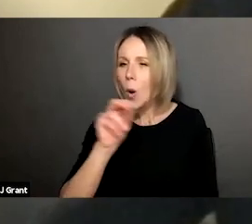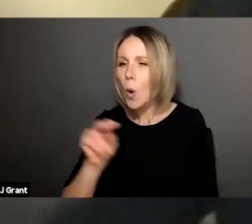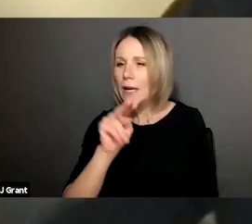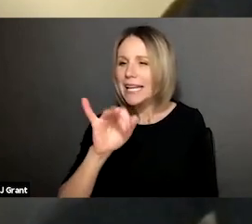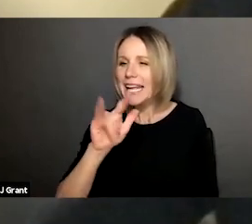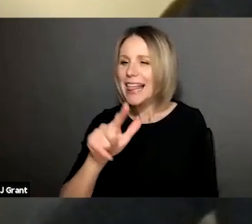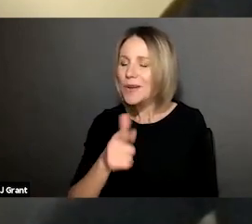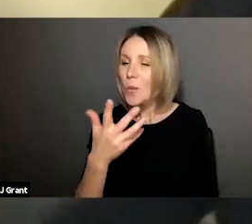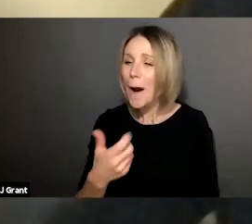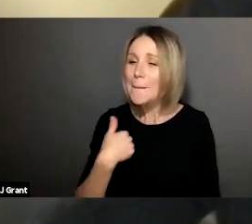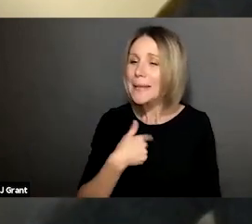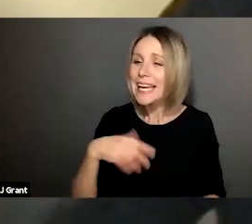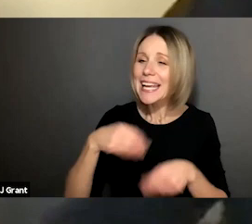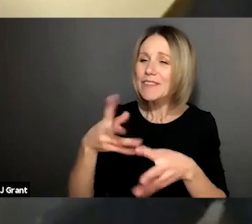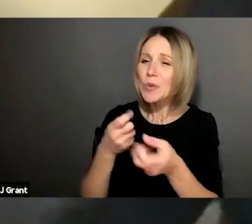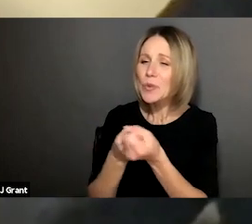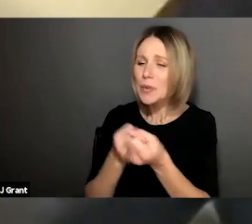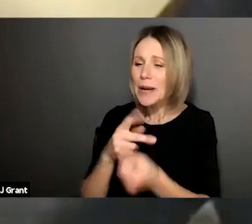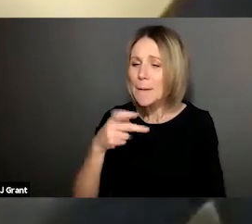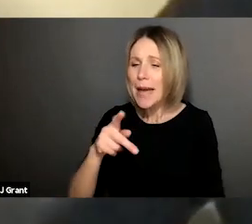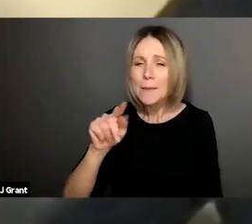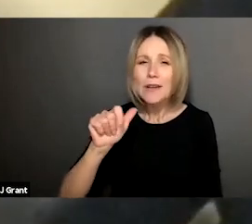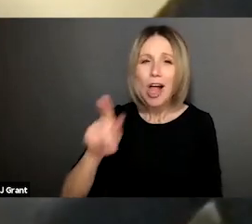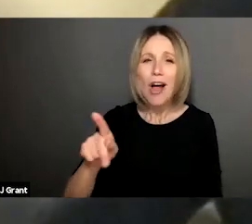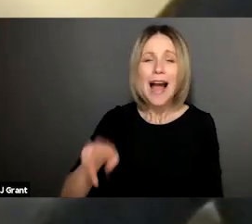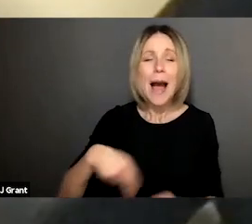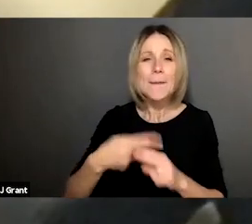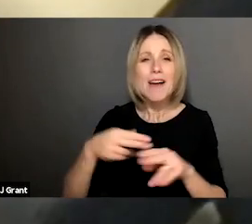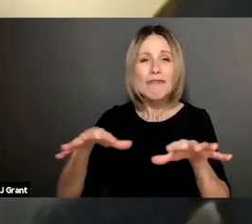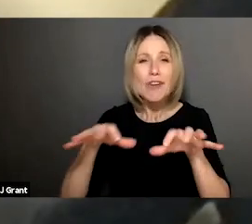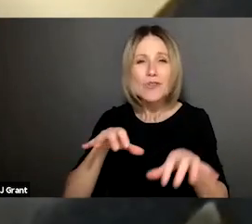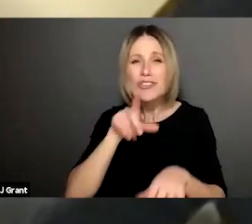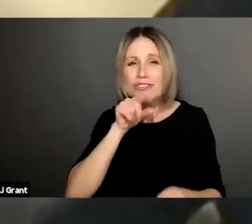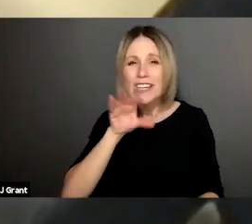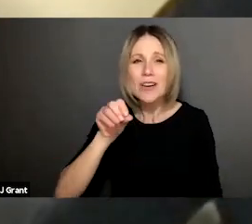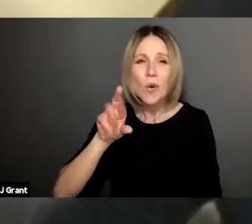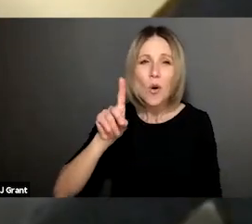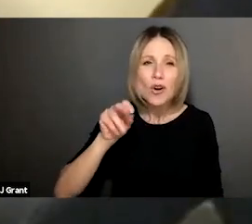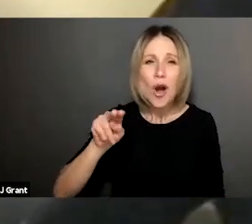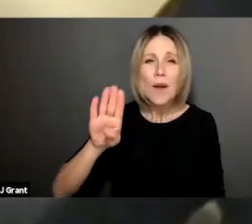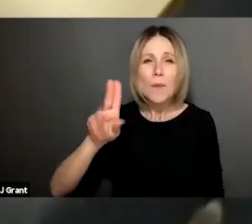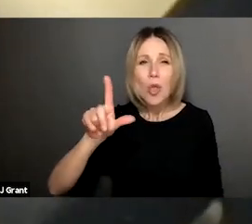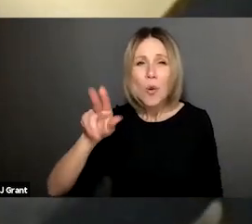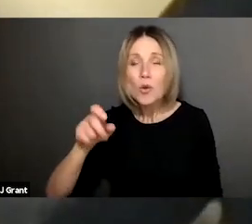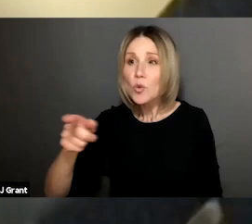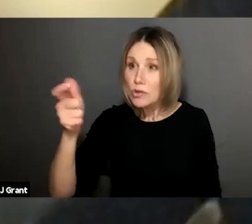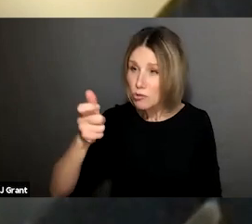talk. Frozen chicken cordon bleu, subscribes to New York Times, reads the column, never makes